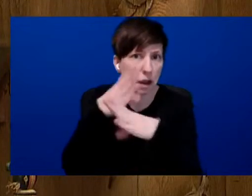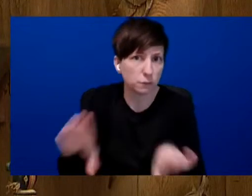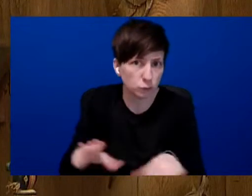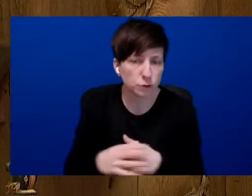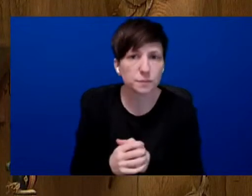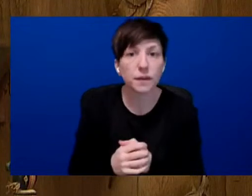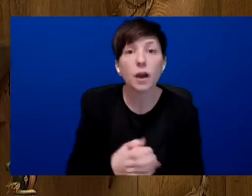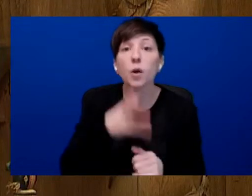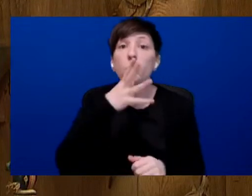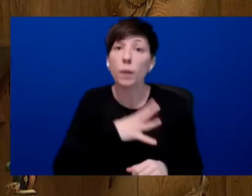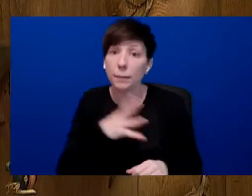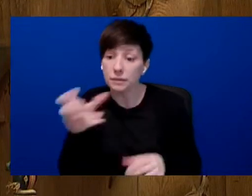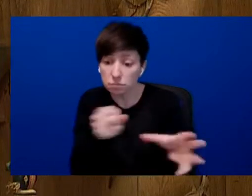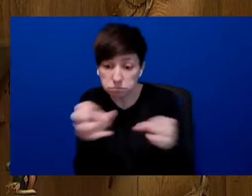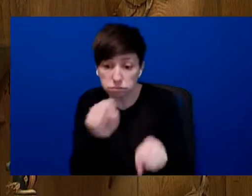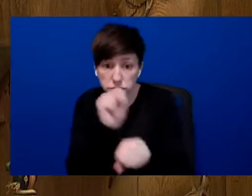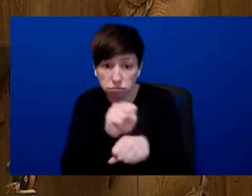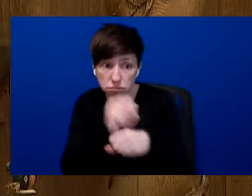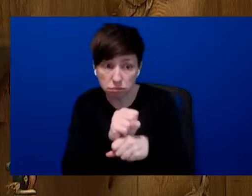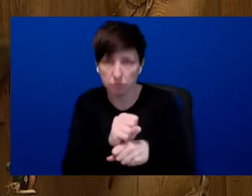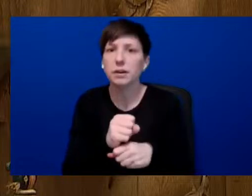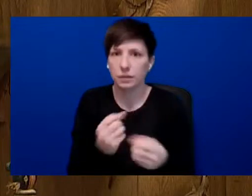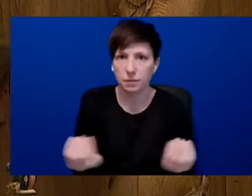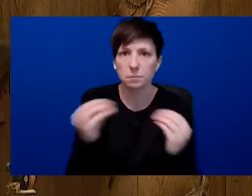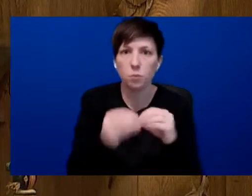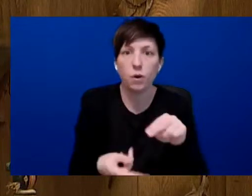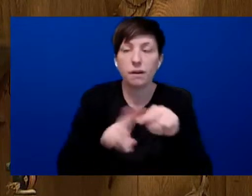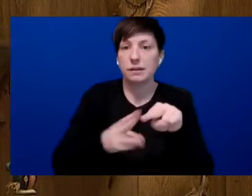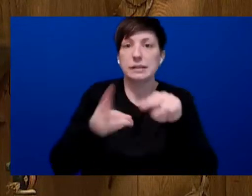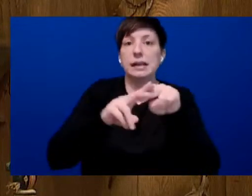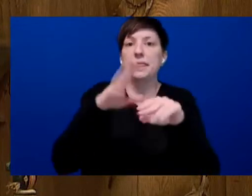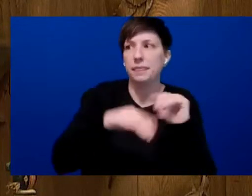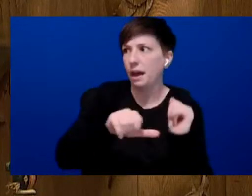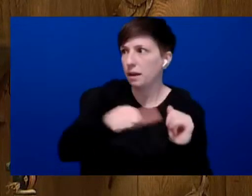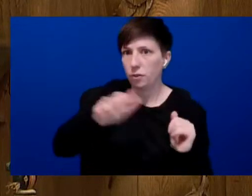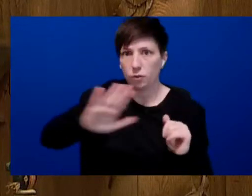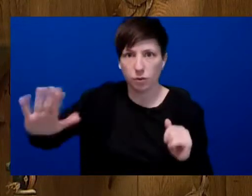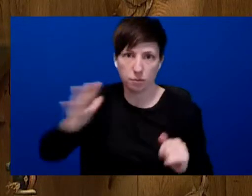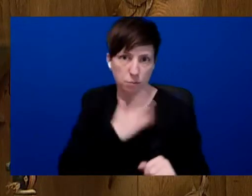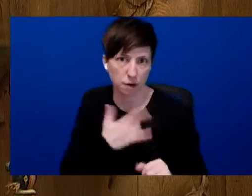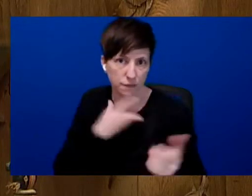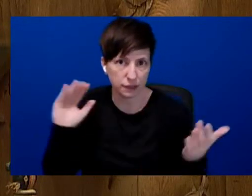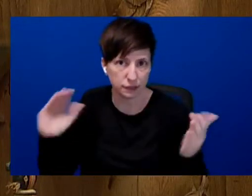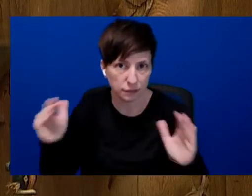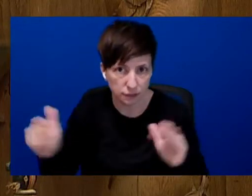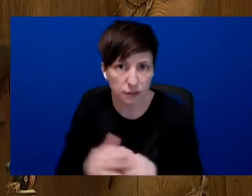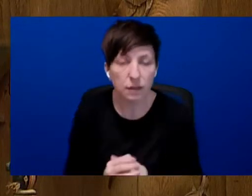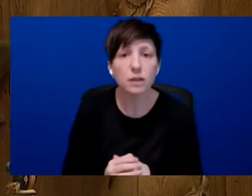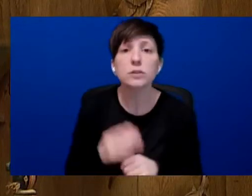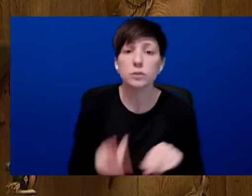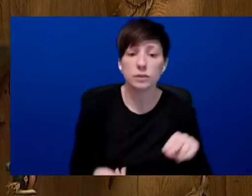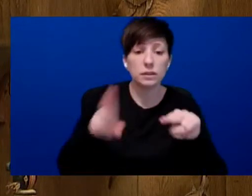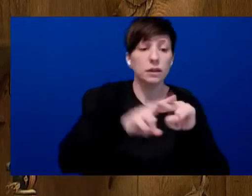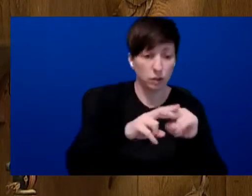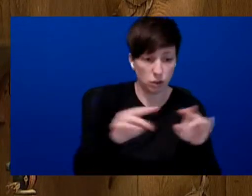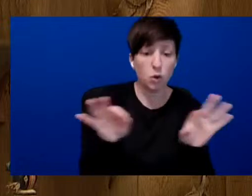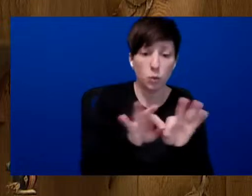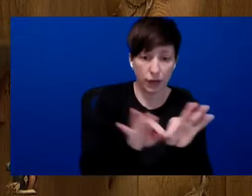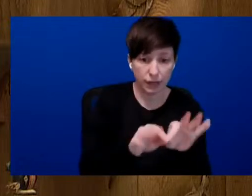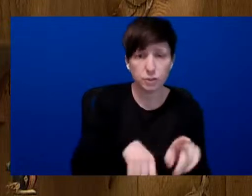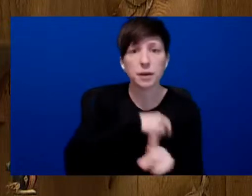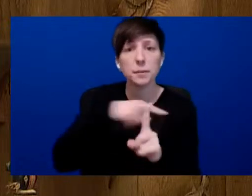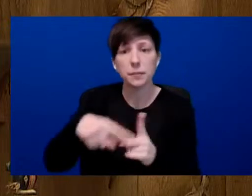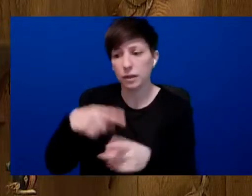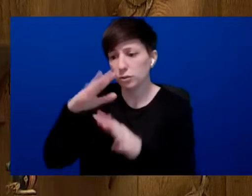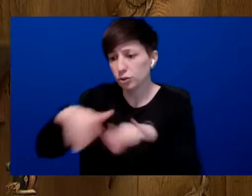more than in any other province. Further proof that increasing wages and reducing childcare bills is good for families